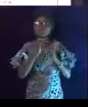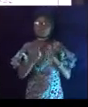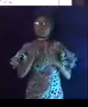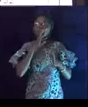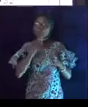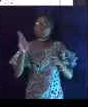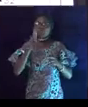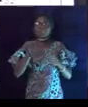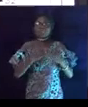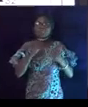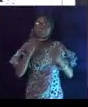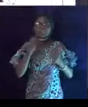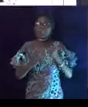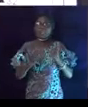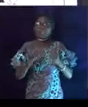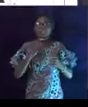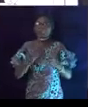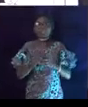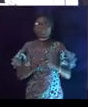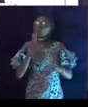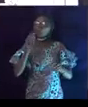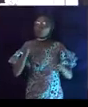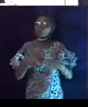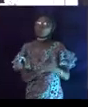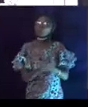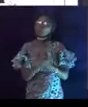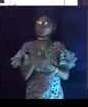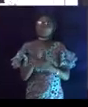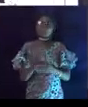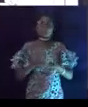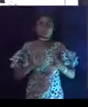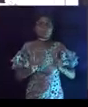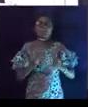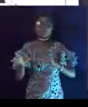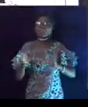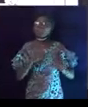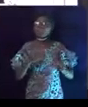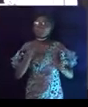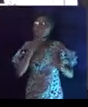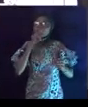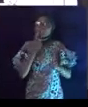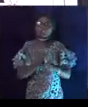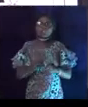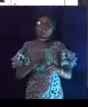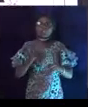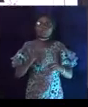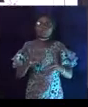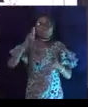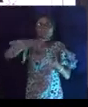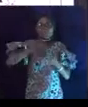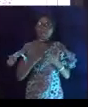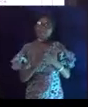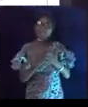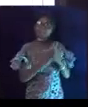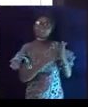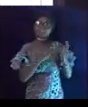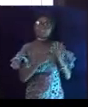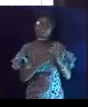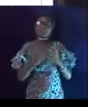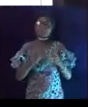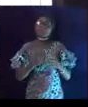change from Fahrenheit back to Celsius. And I must tell you that this step is very easy, and it